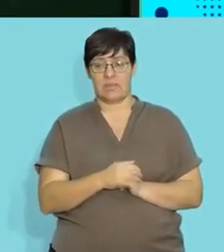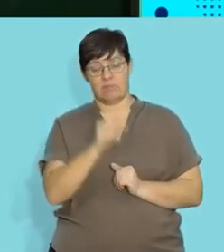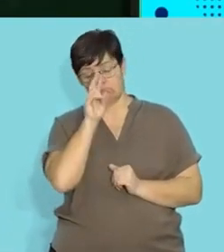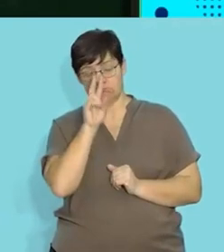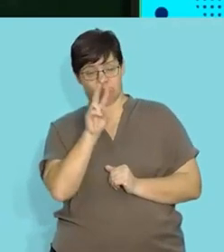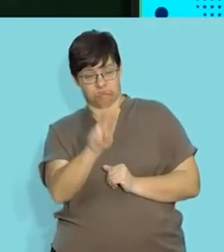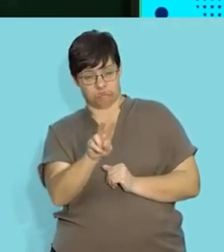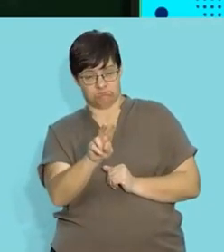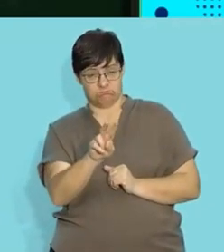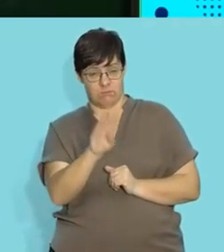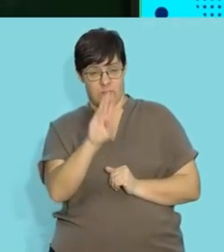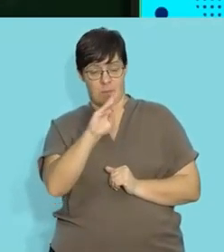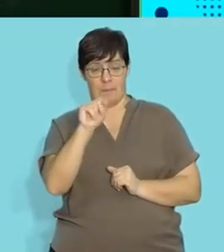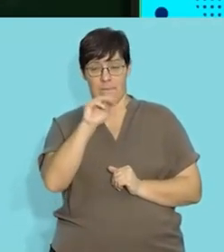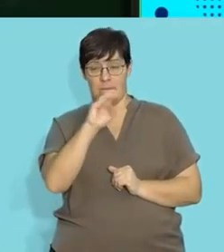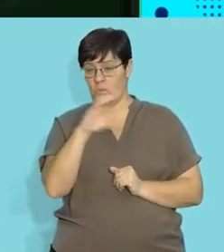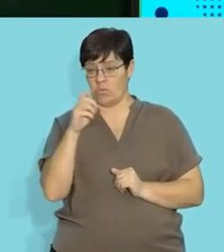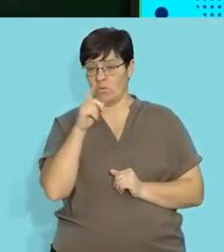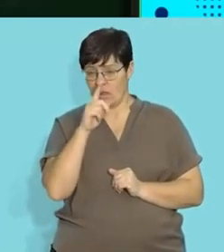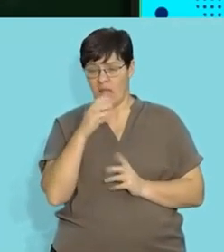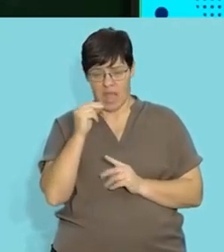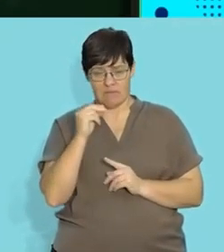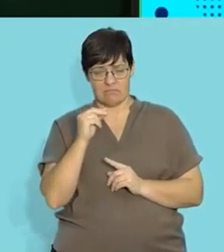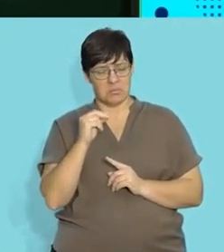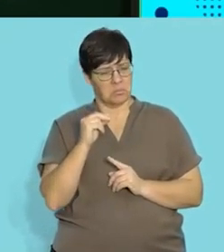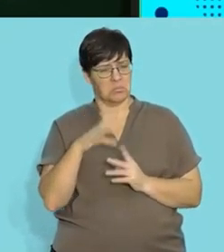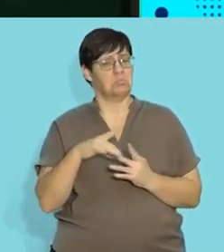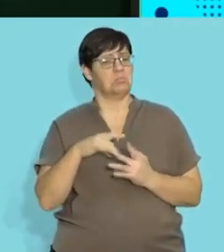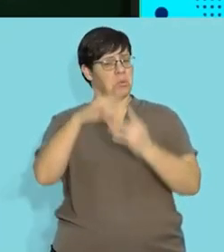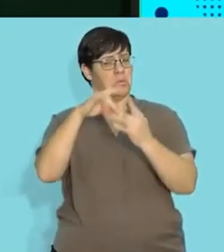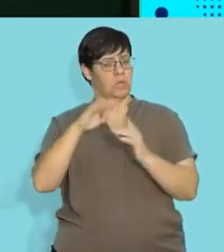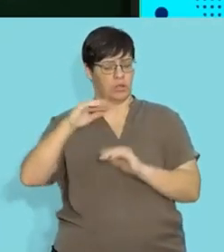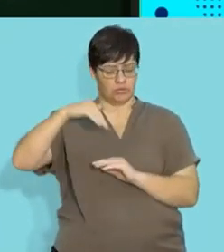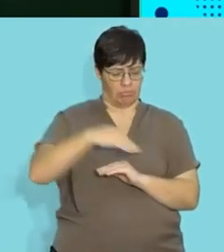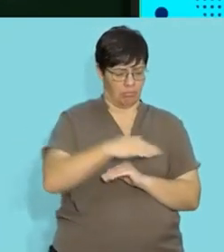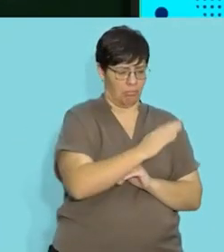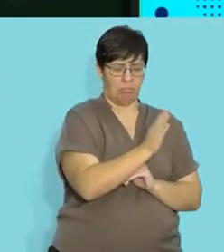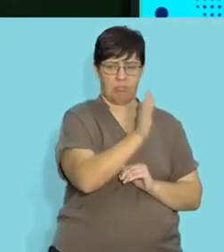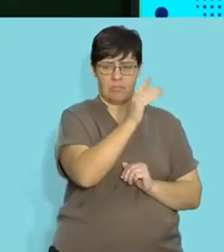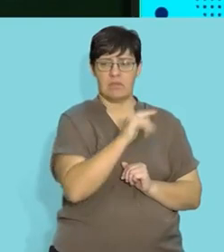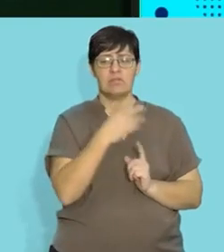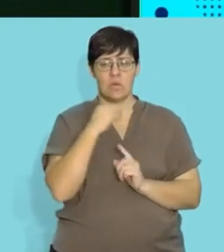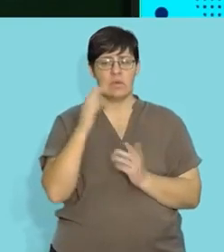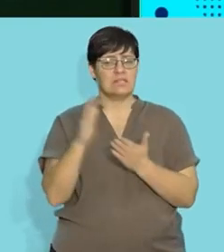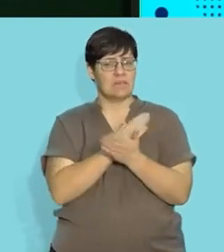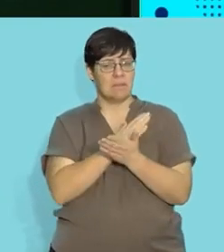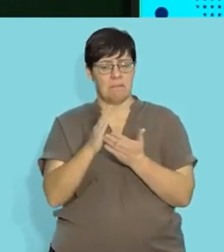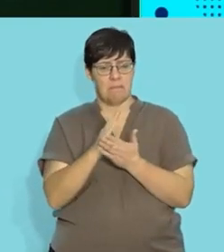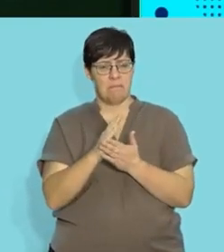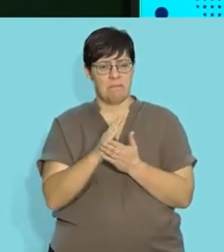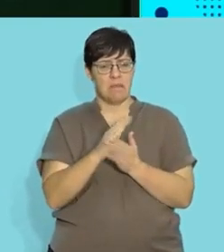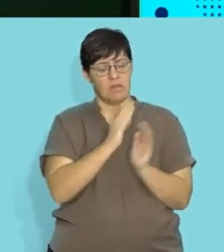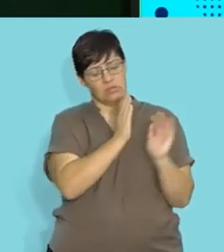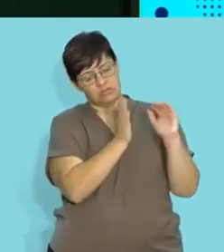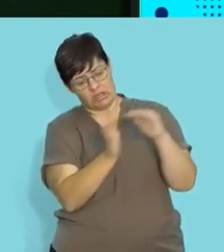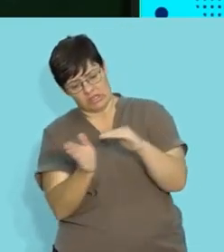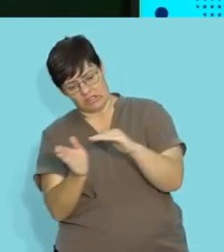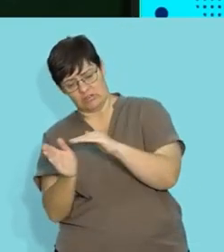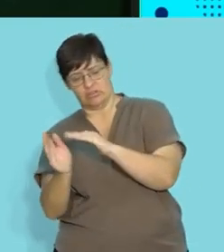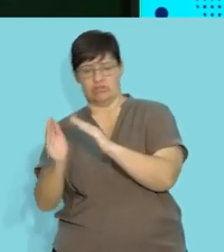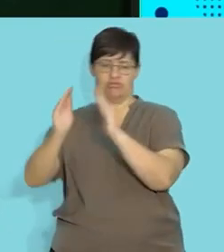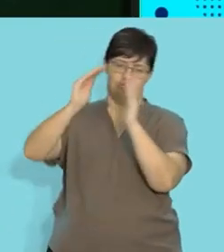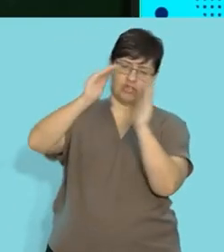look at it, it's essentially taken quite a unique shape. And this shape shows you that there's been some direction change in